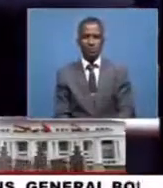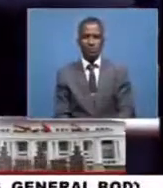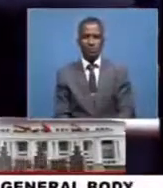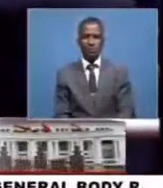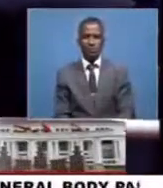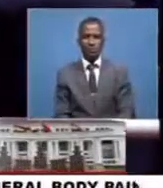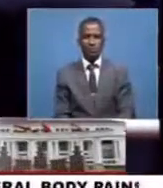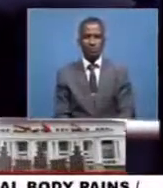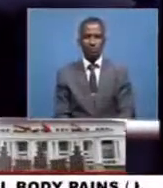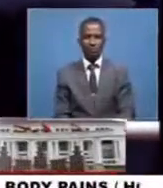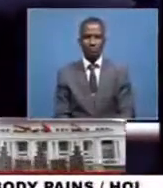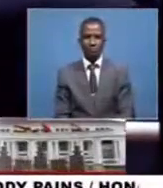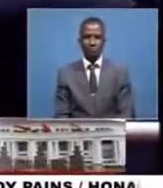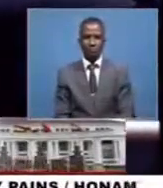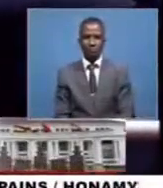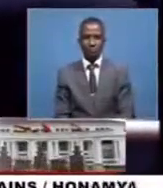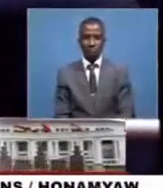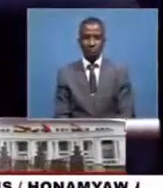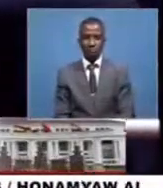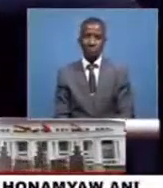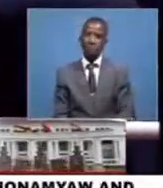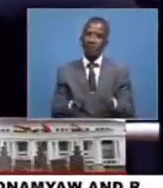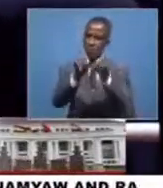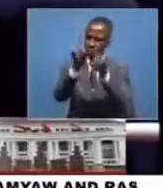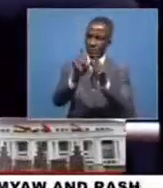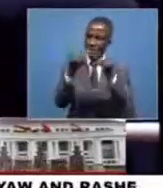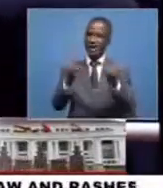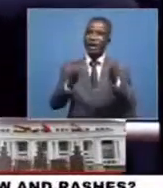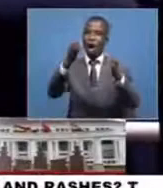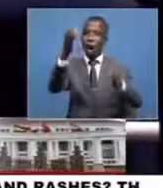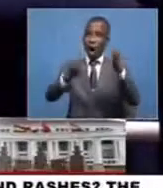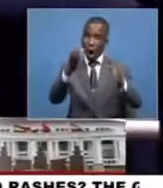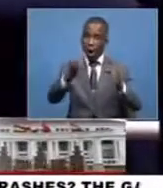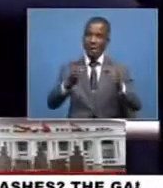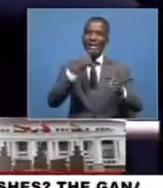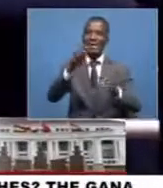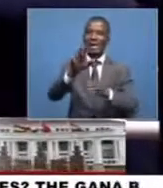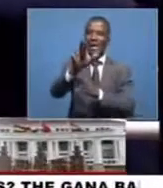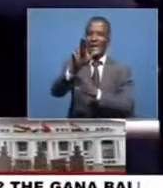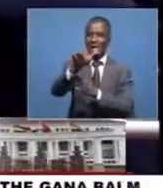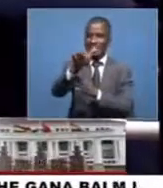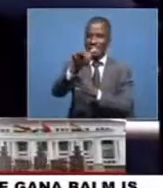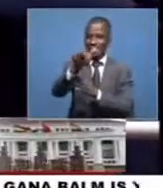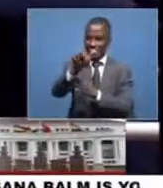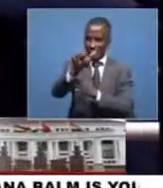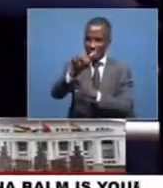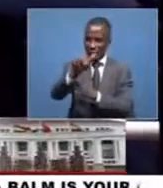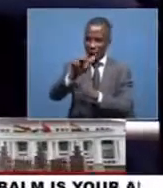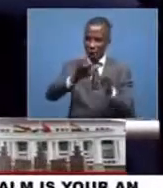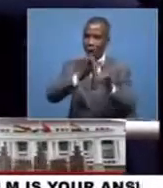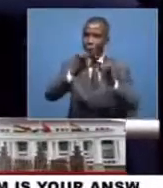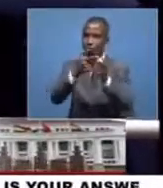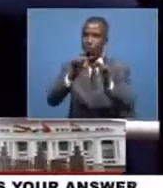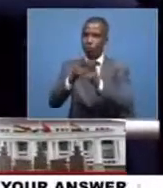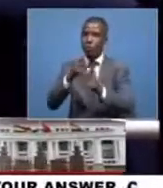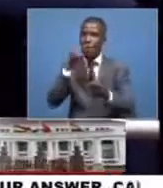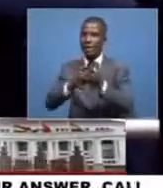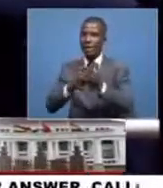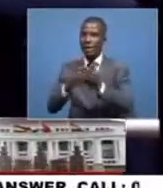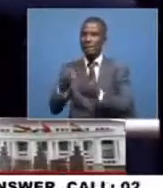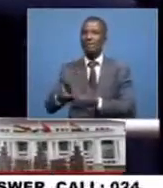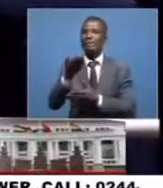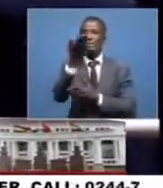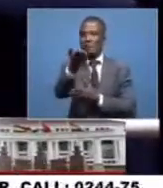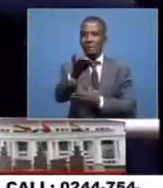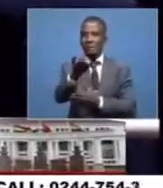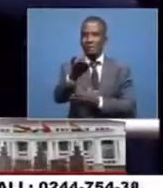Madam, now that the court has set the 13th for all parties to submit their addresses, now that the court